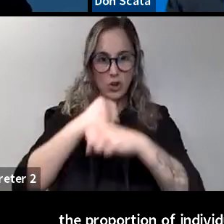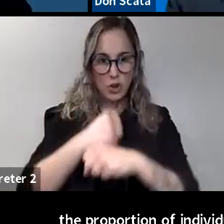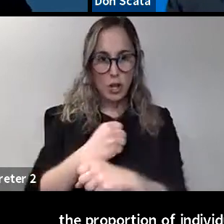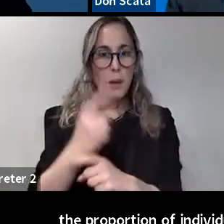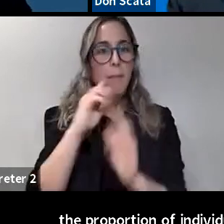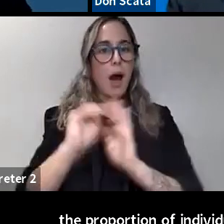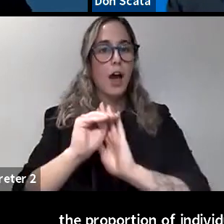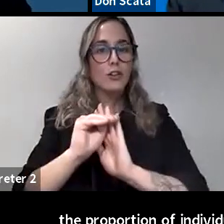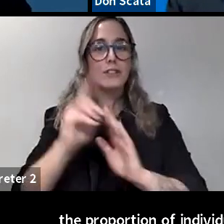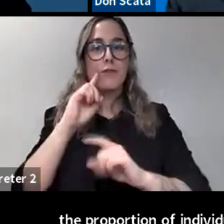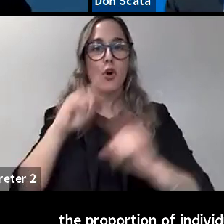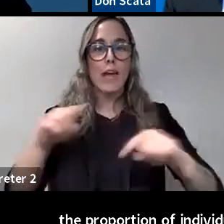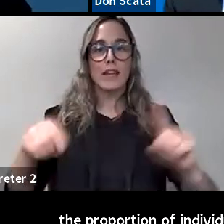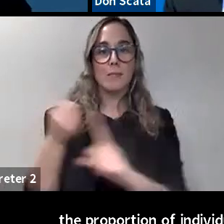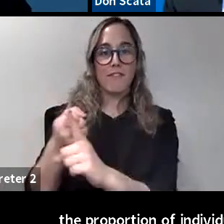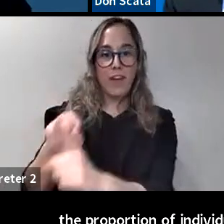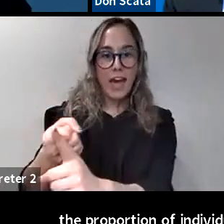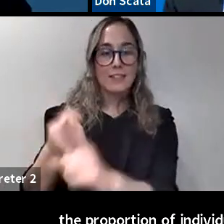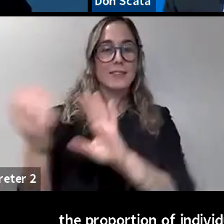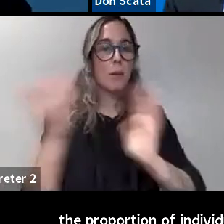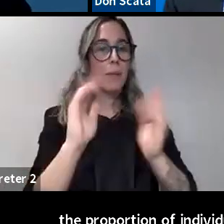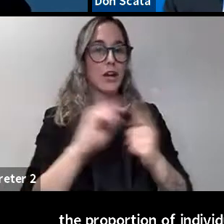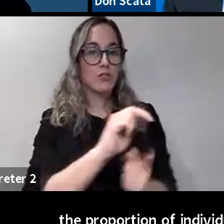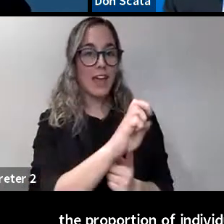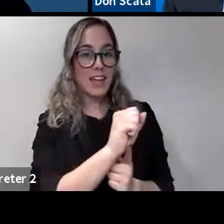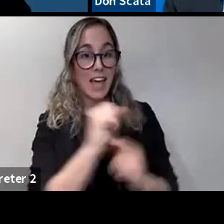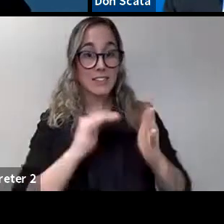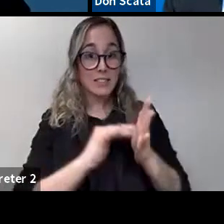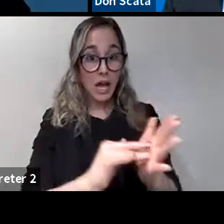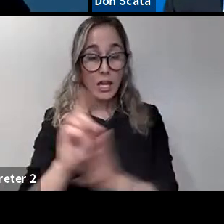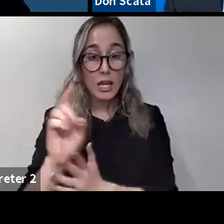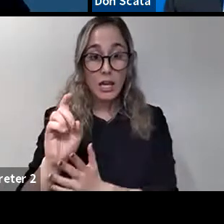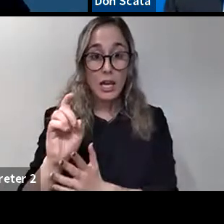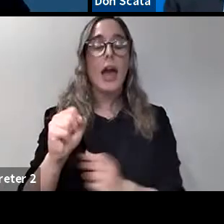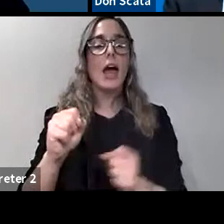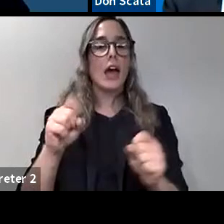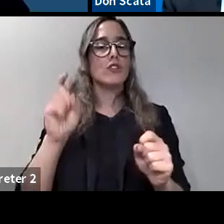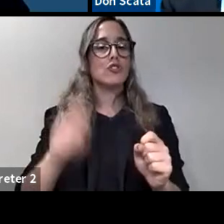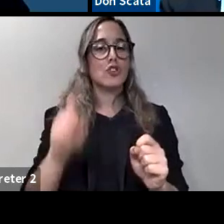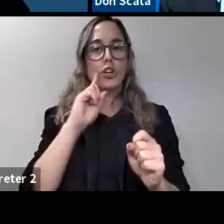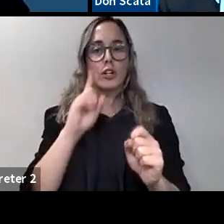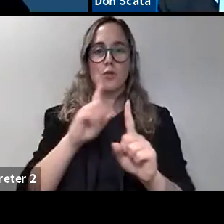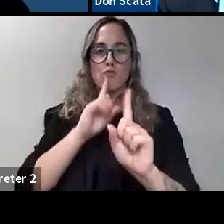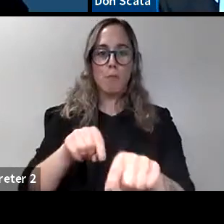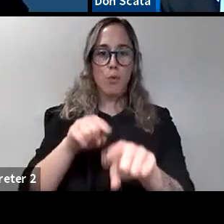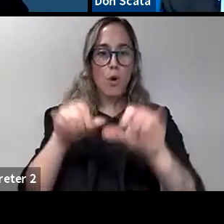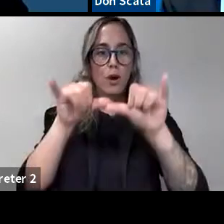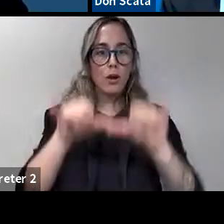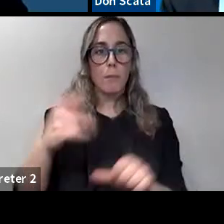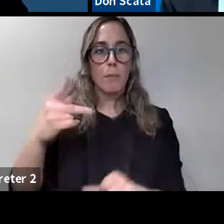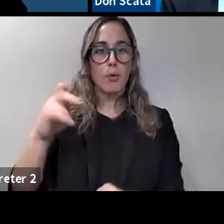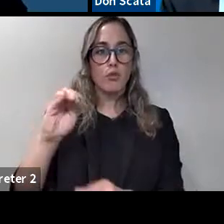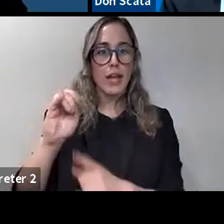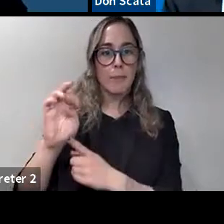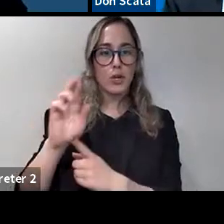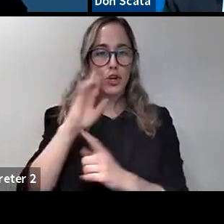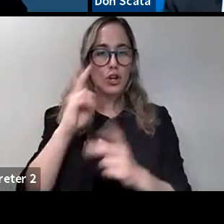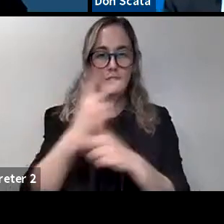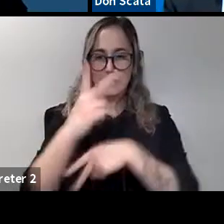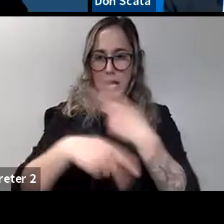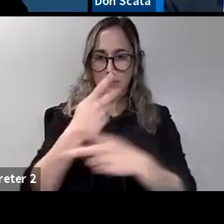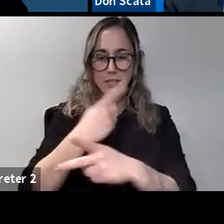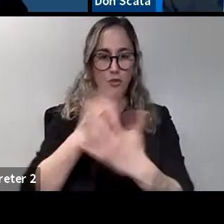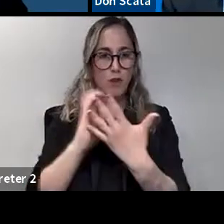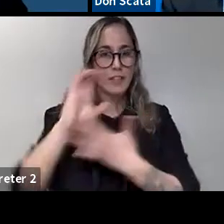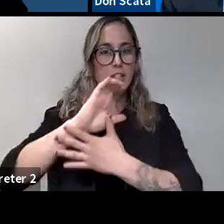effects as were used in the NES study and should report the parameter estimates and confidence intervals as well as model